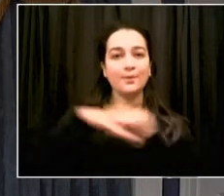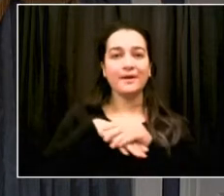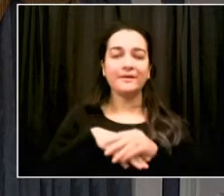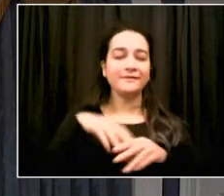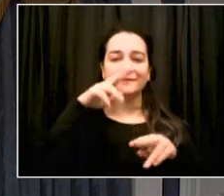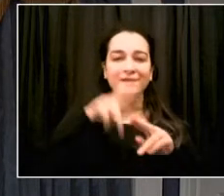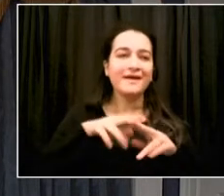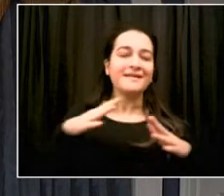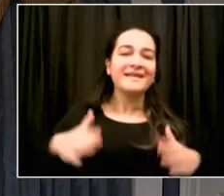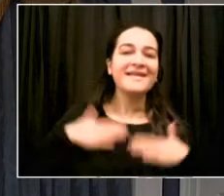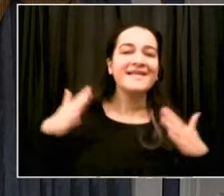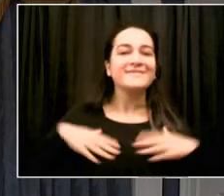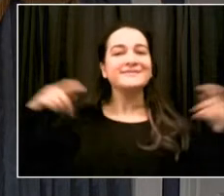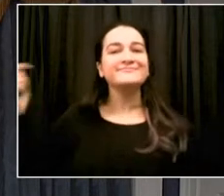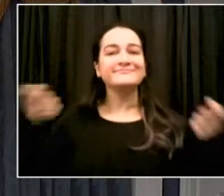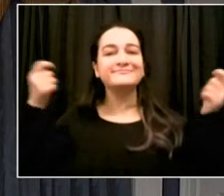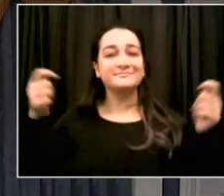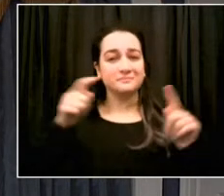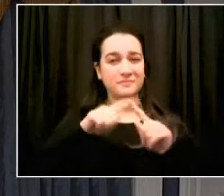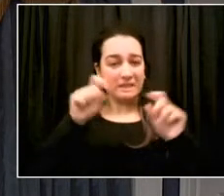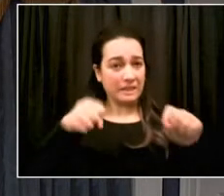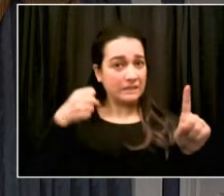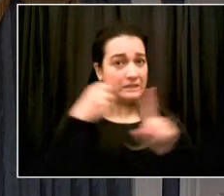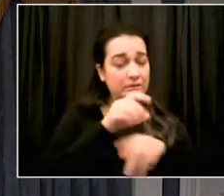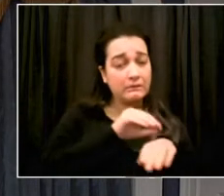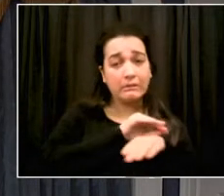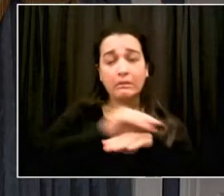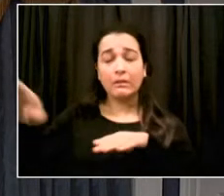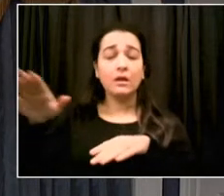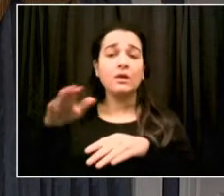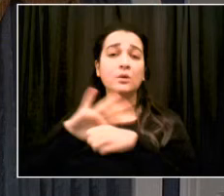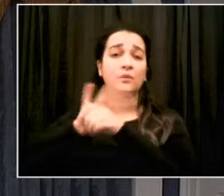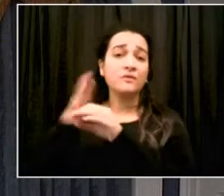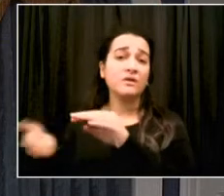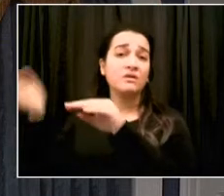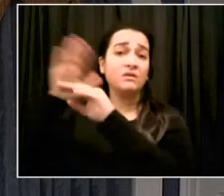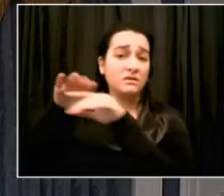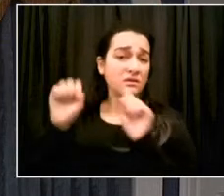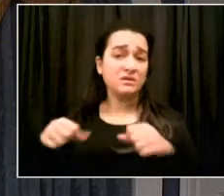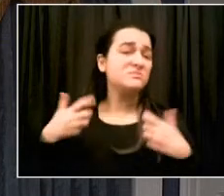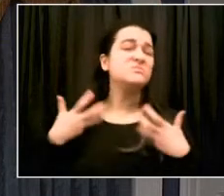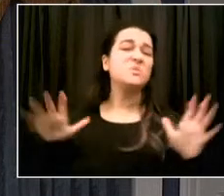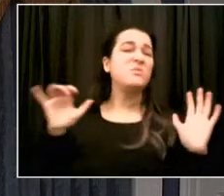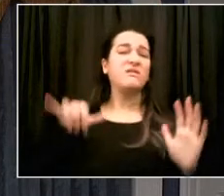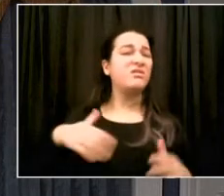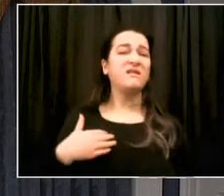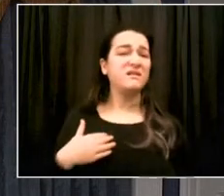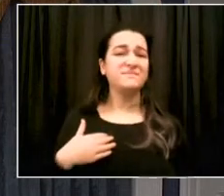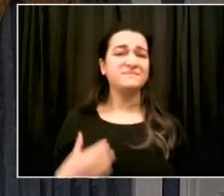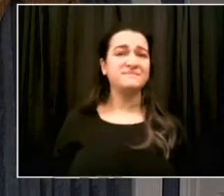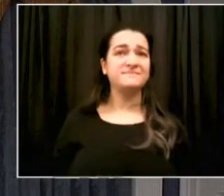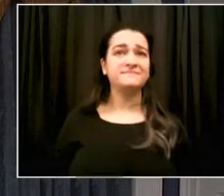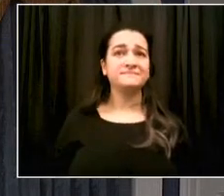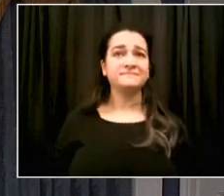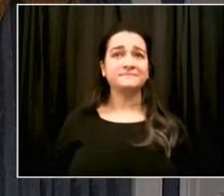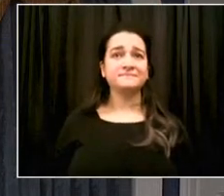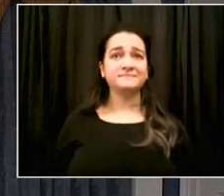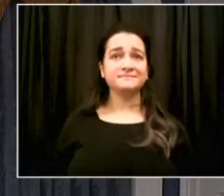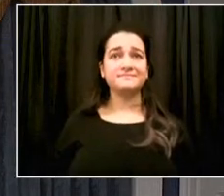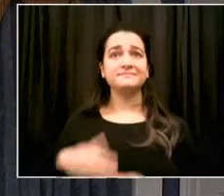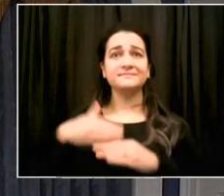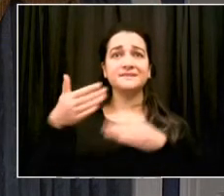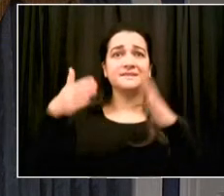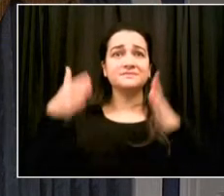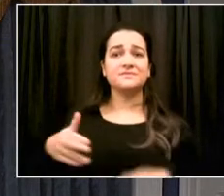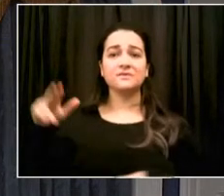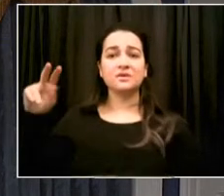Go ahead. Next is Nolan from The Post. Hi, everybody. How are you? Good. Nolan, how